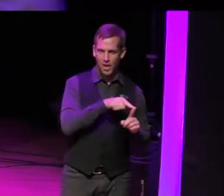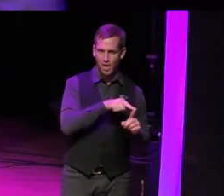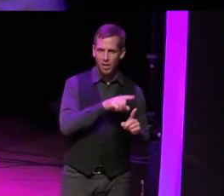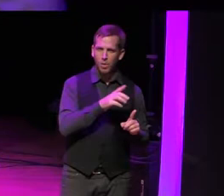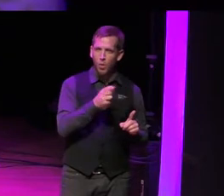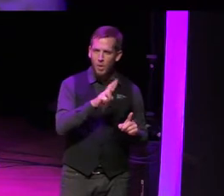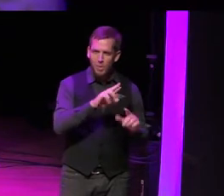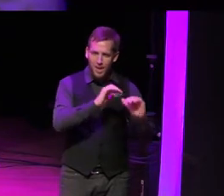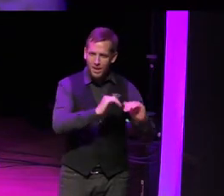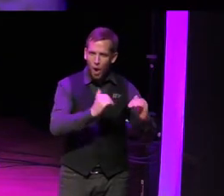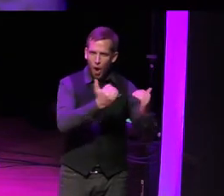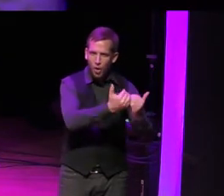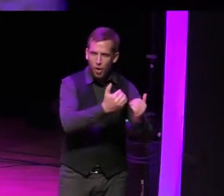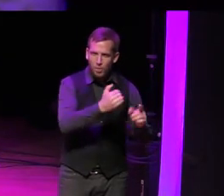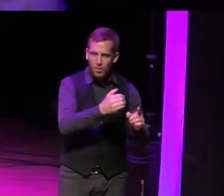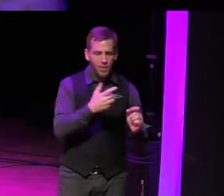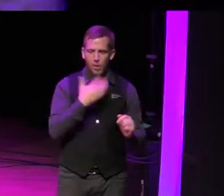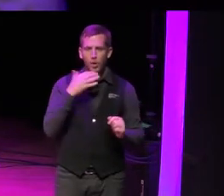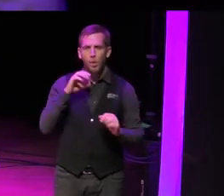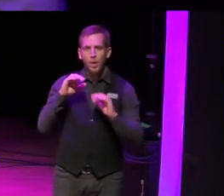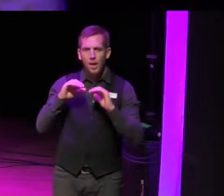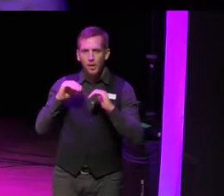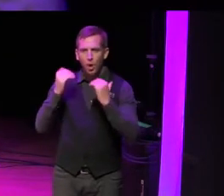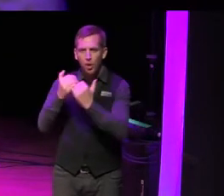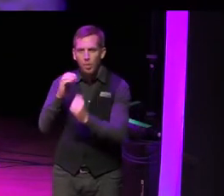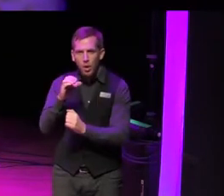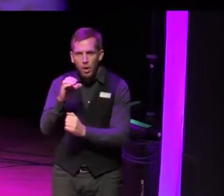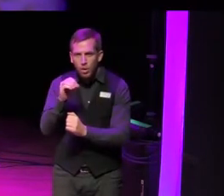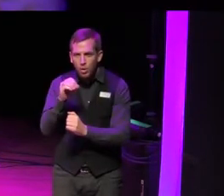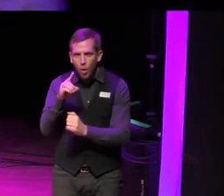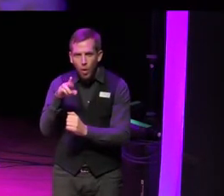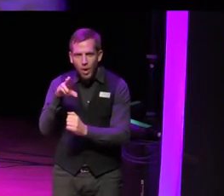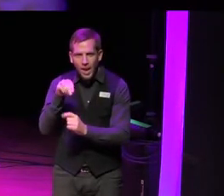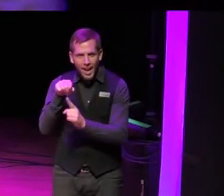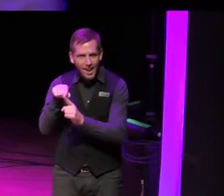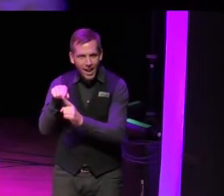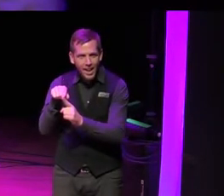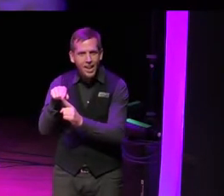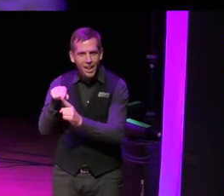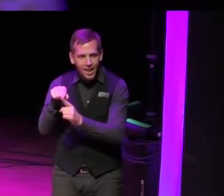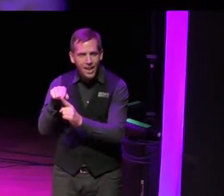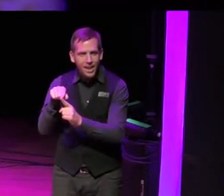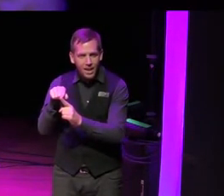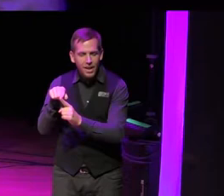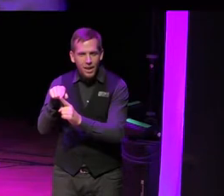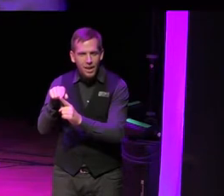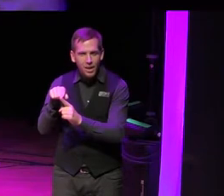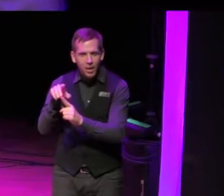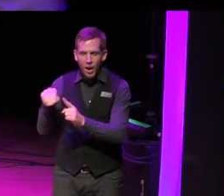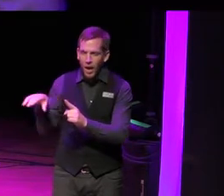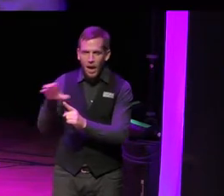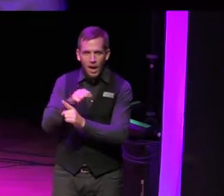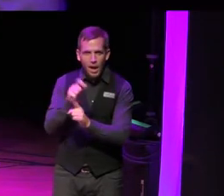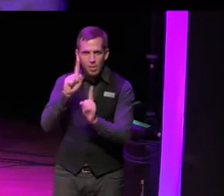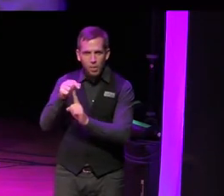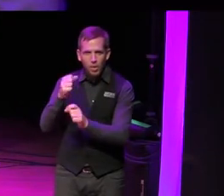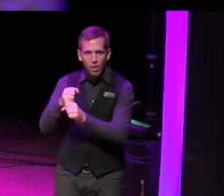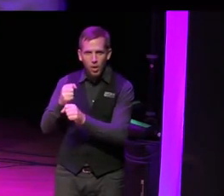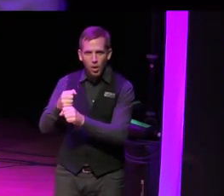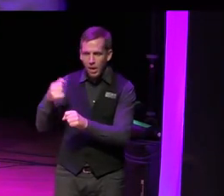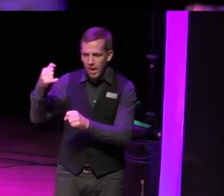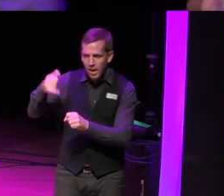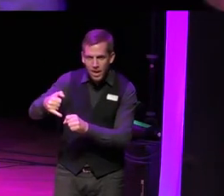building that stadium in Solna, they had lots of, real corruption scandal. Then all the people who were involved